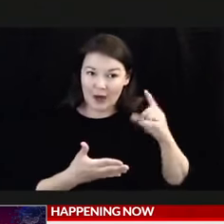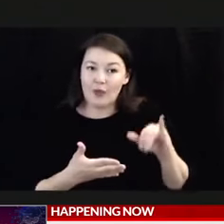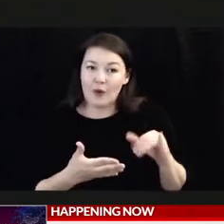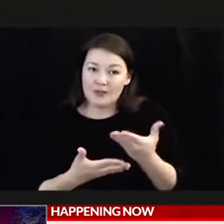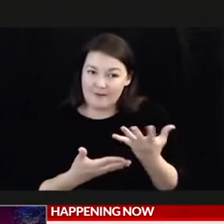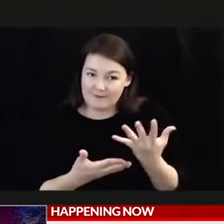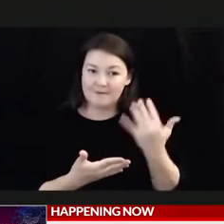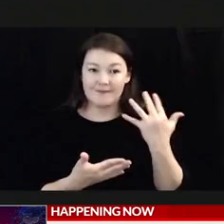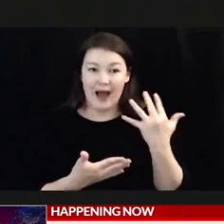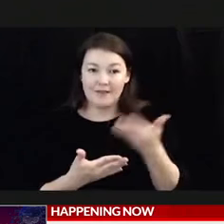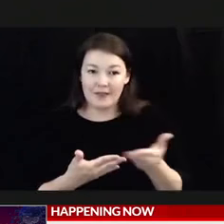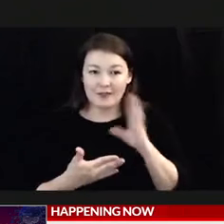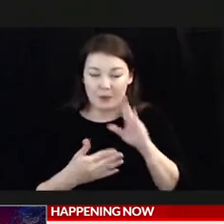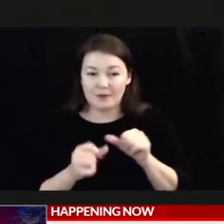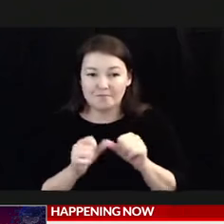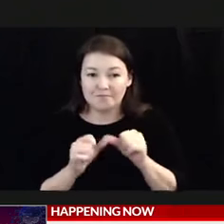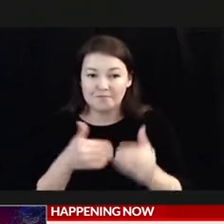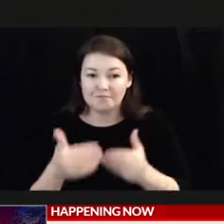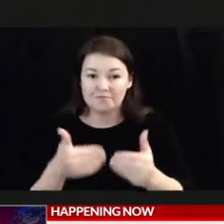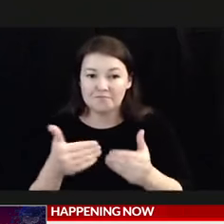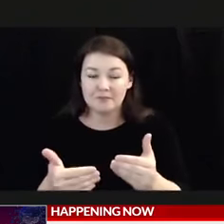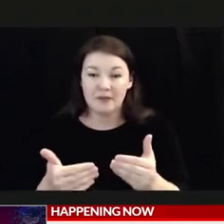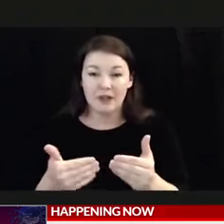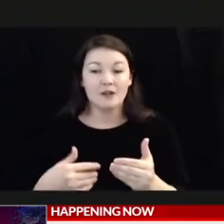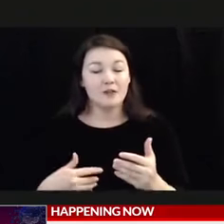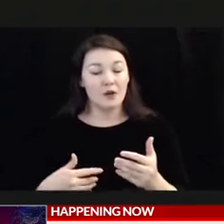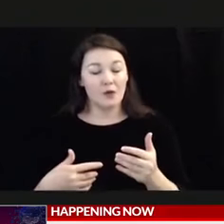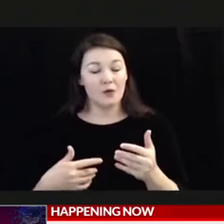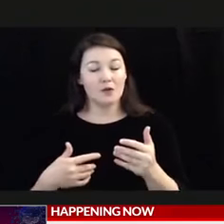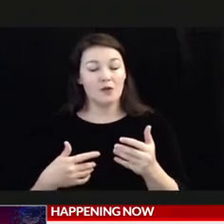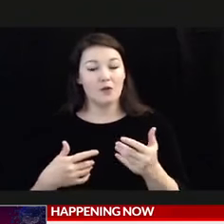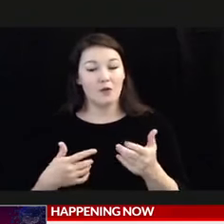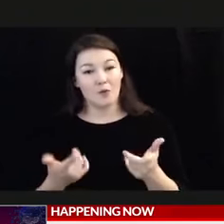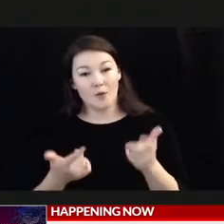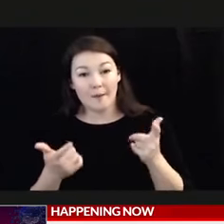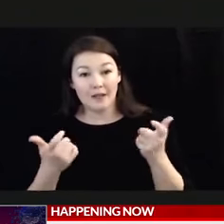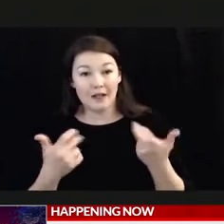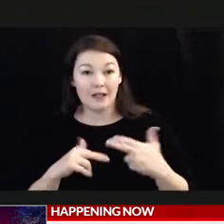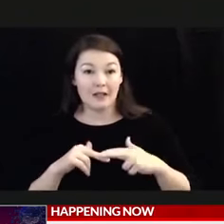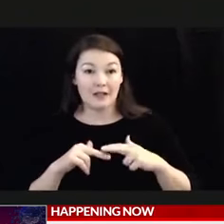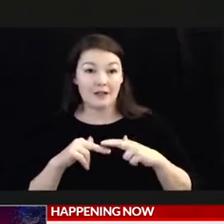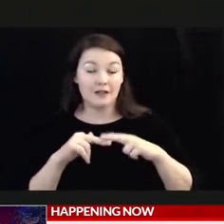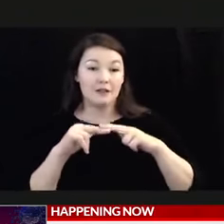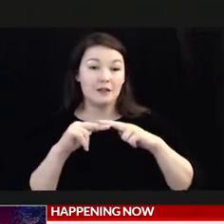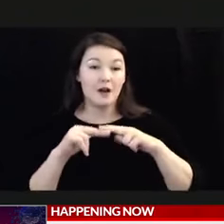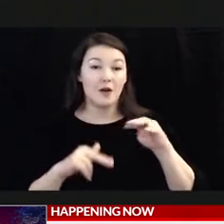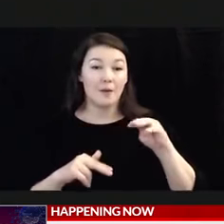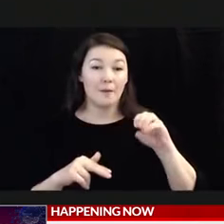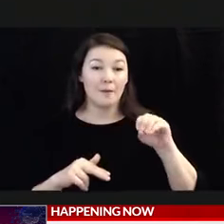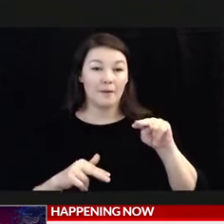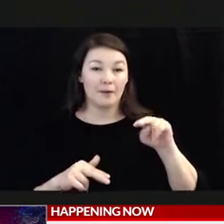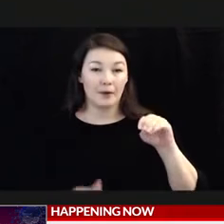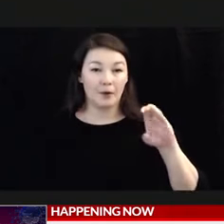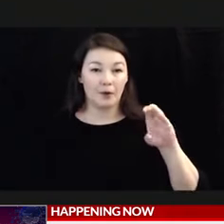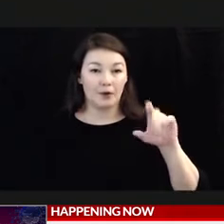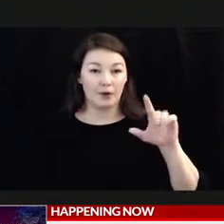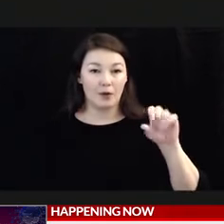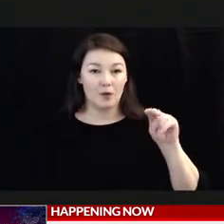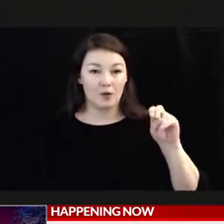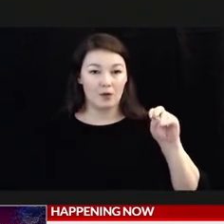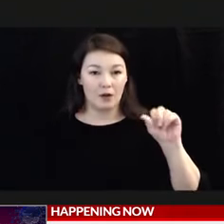have, even at that point, we talked about rapidly expanding monoclonal antibody access. Of course, part of that is